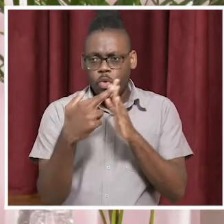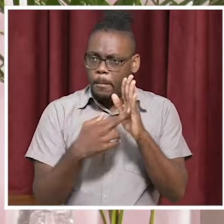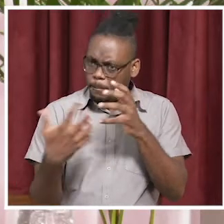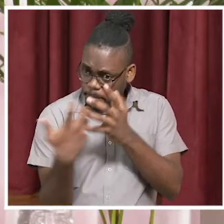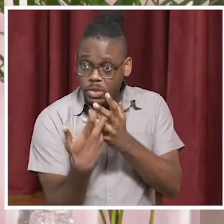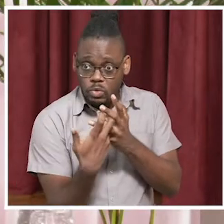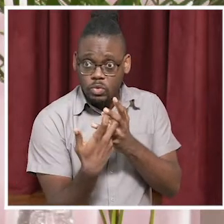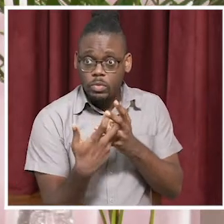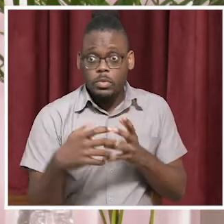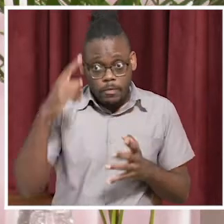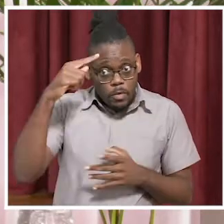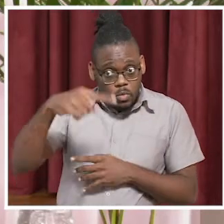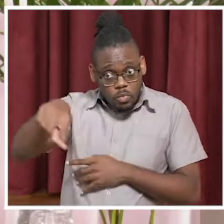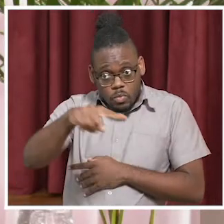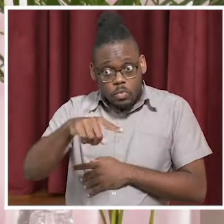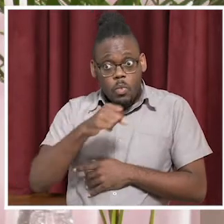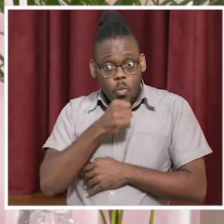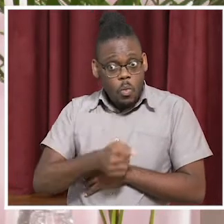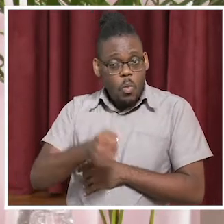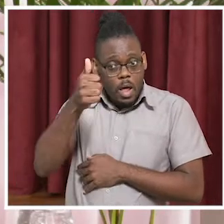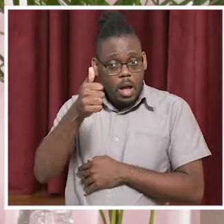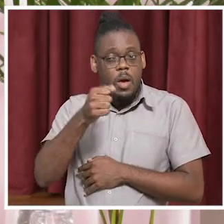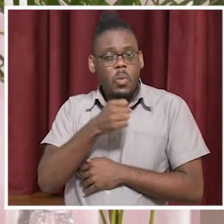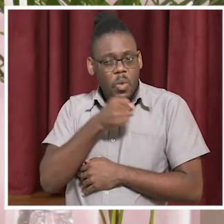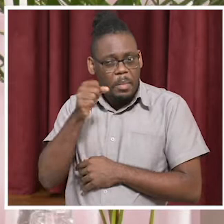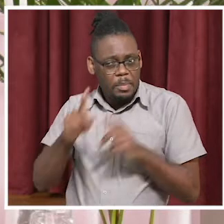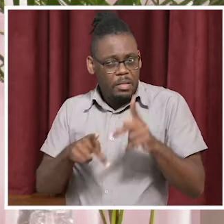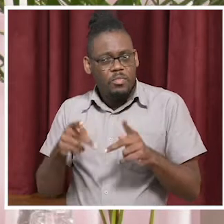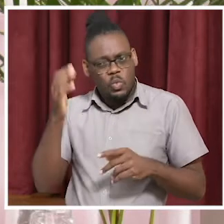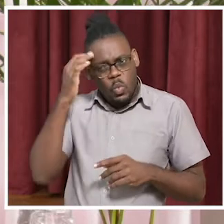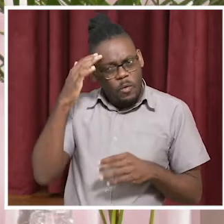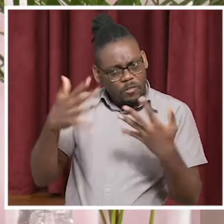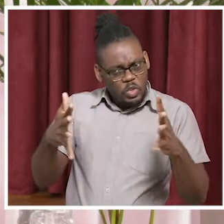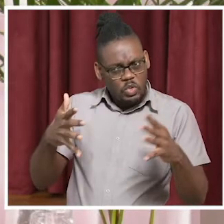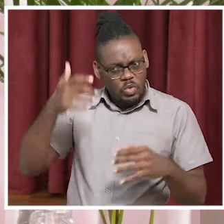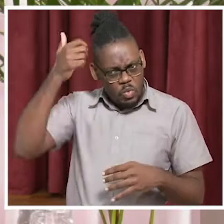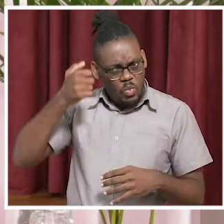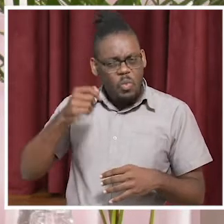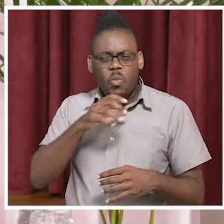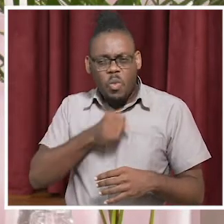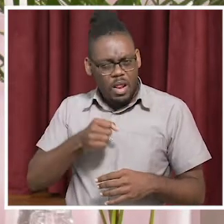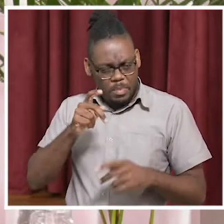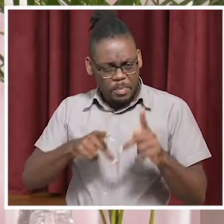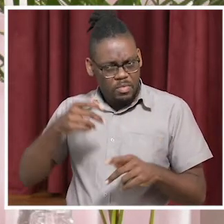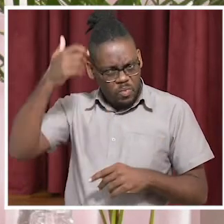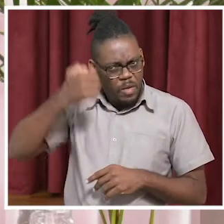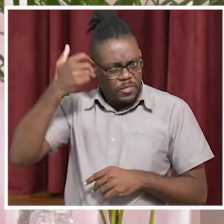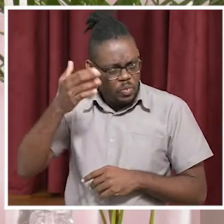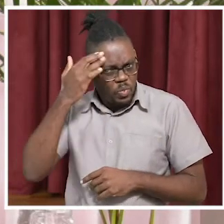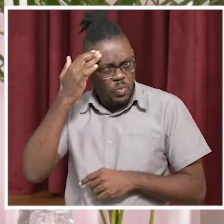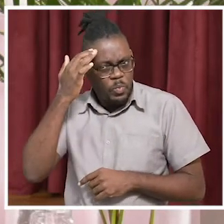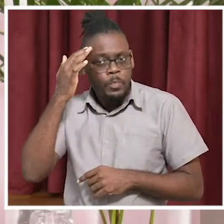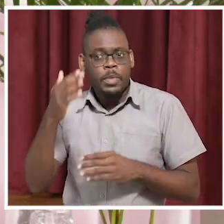senior citizens pension. Right. And the criteria is that, well, the senior citizens pension and our public assistance are two of